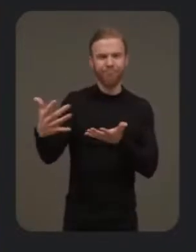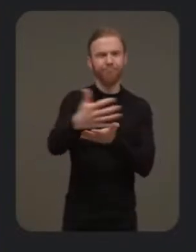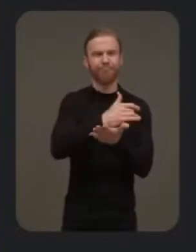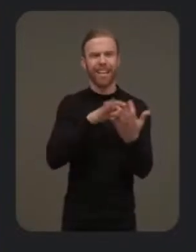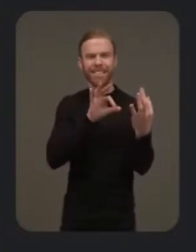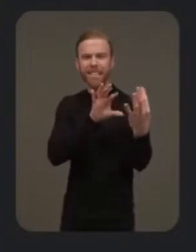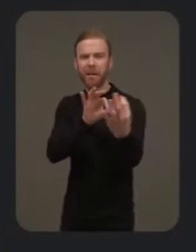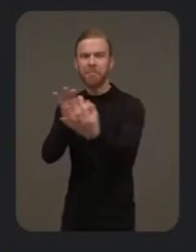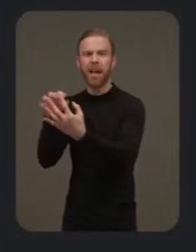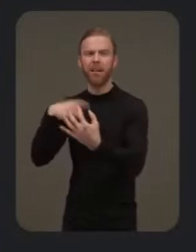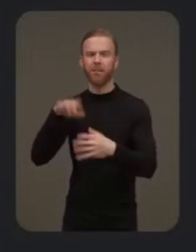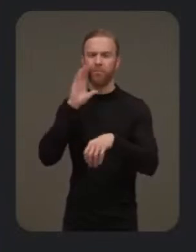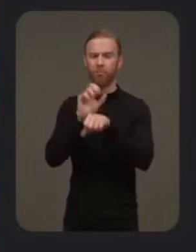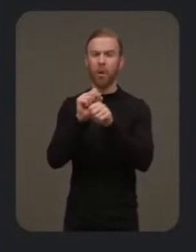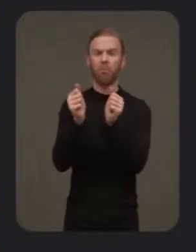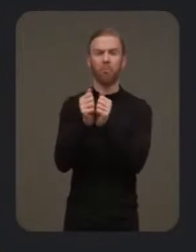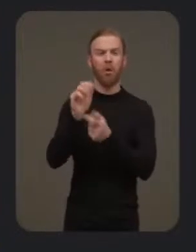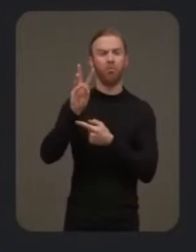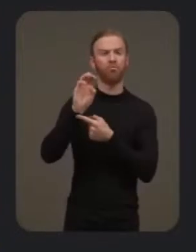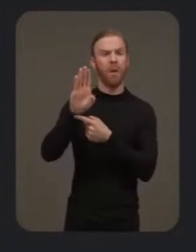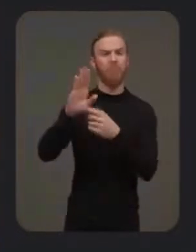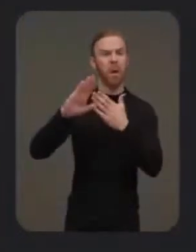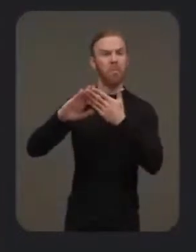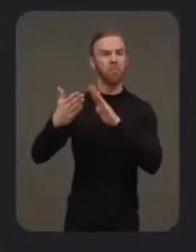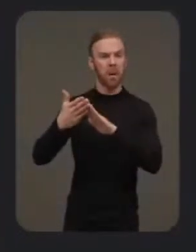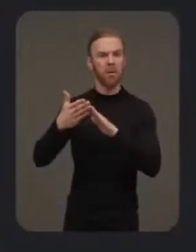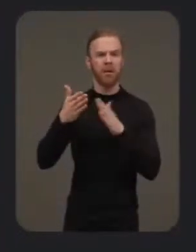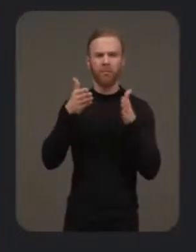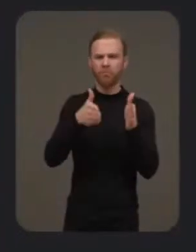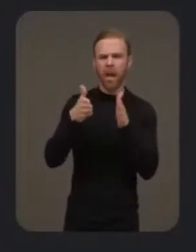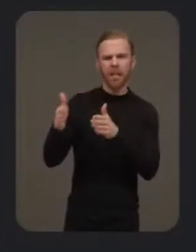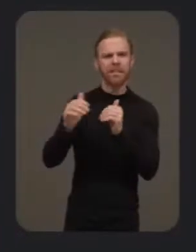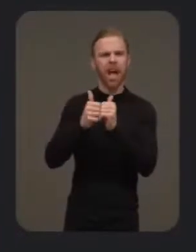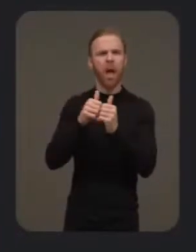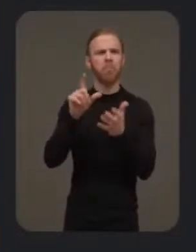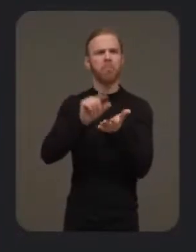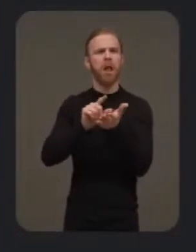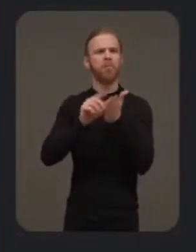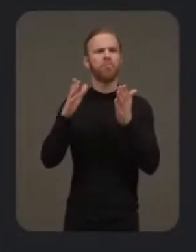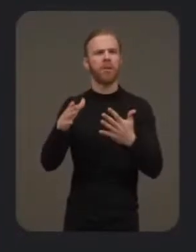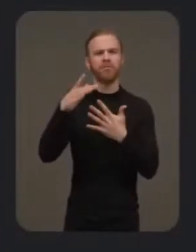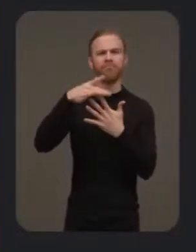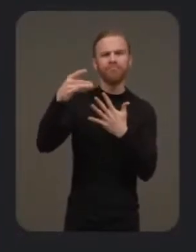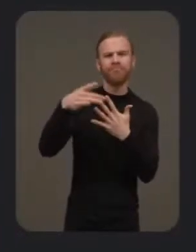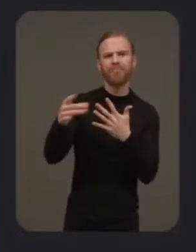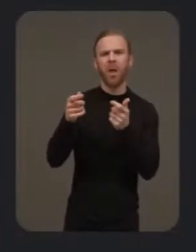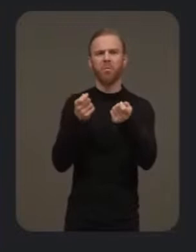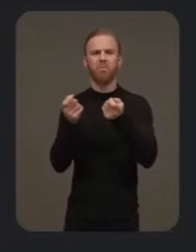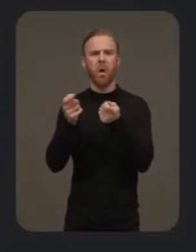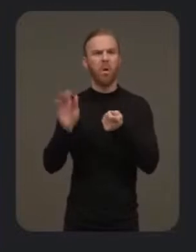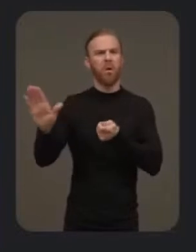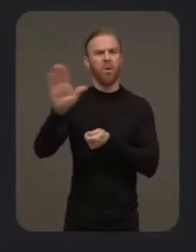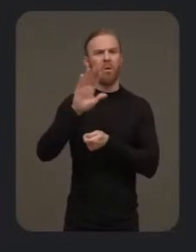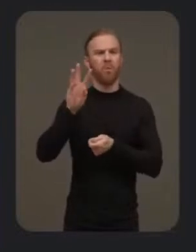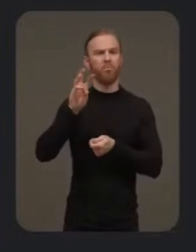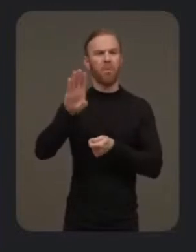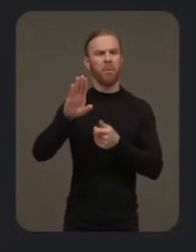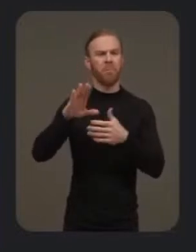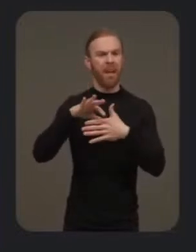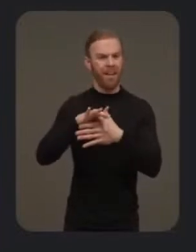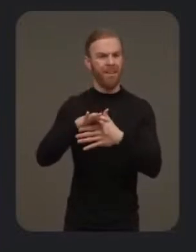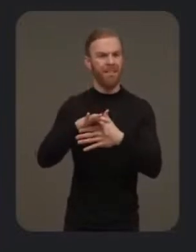we'll be working with the web community on ways to give publishers choice and control over their web content.